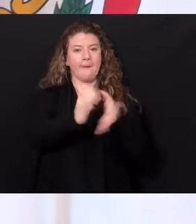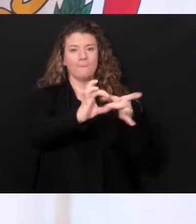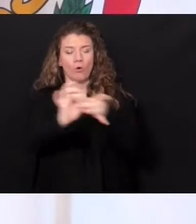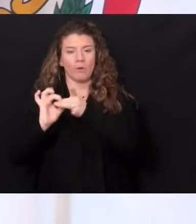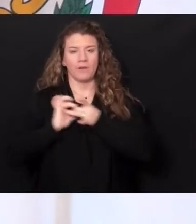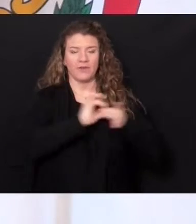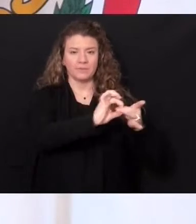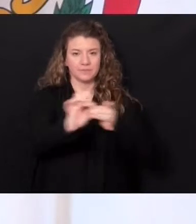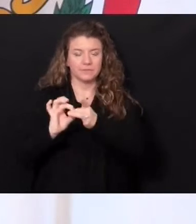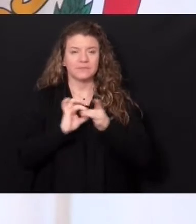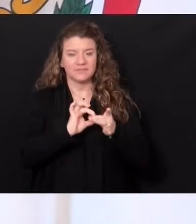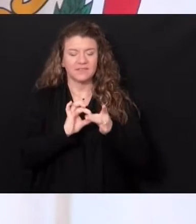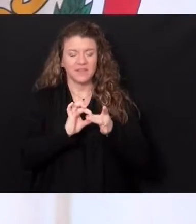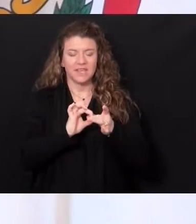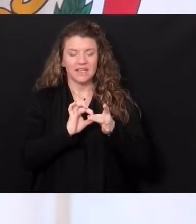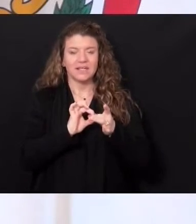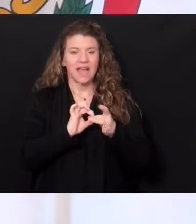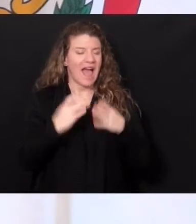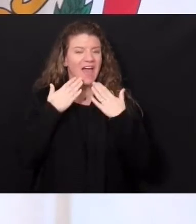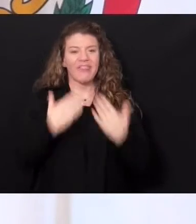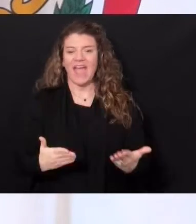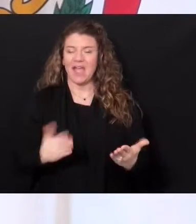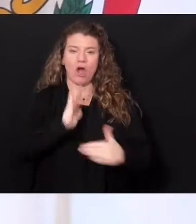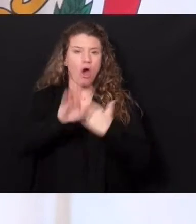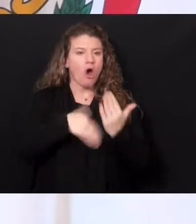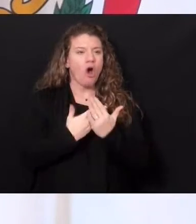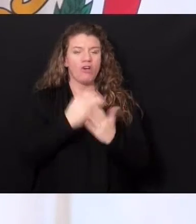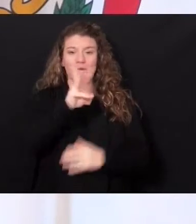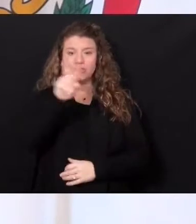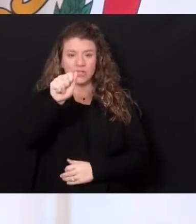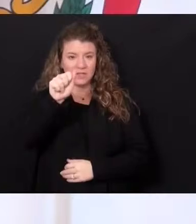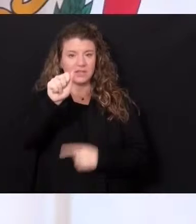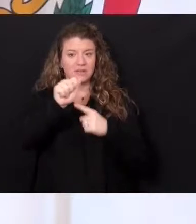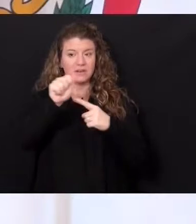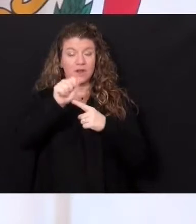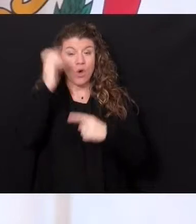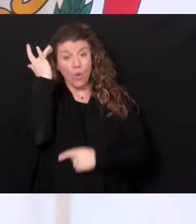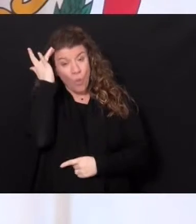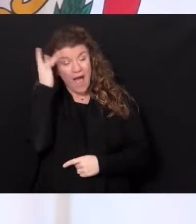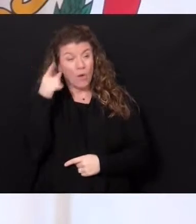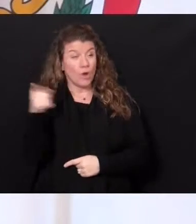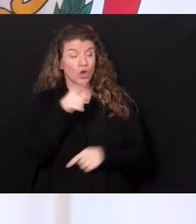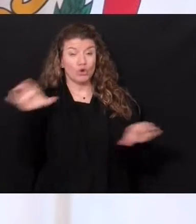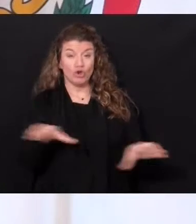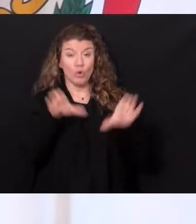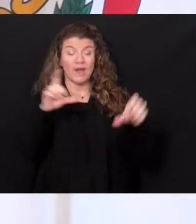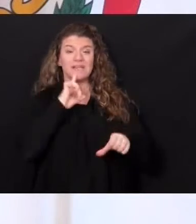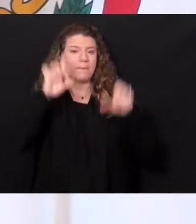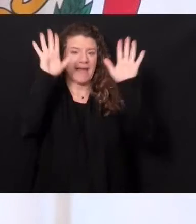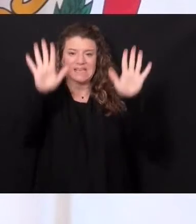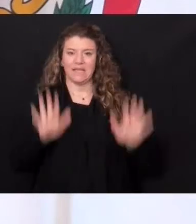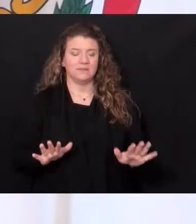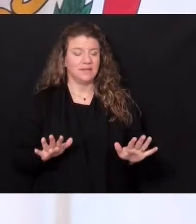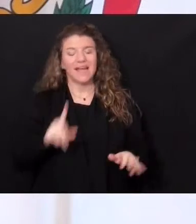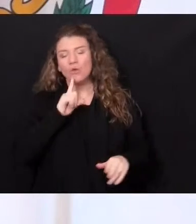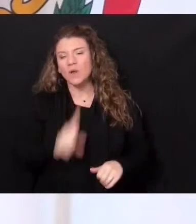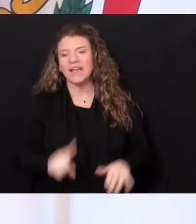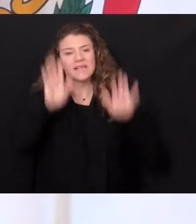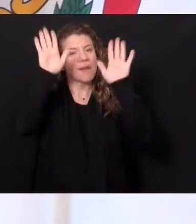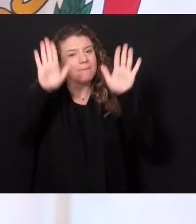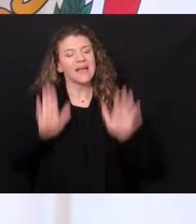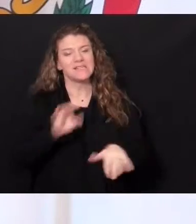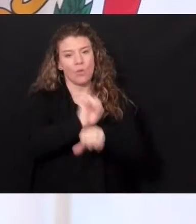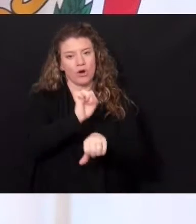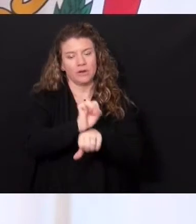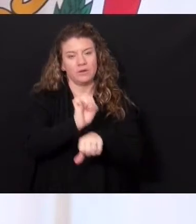together. I thank all of you West Virginians because what you're doing is amazing. It is amazing work,